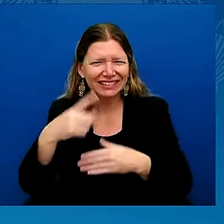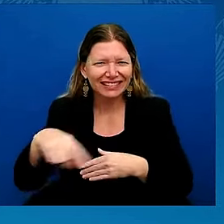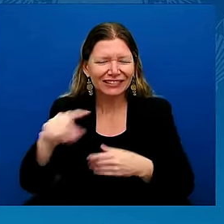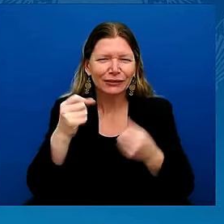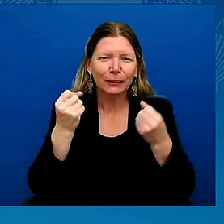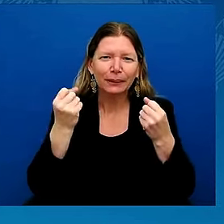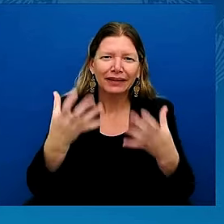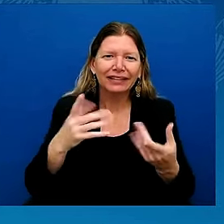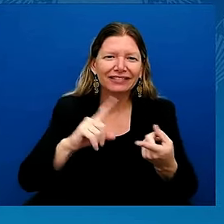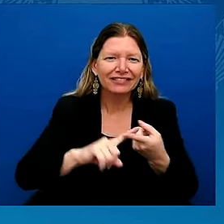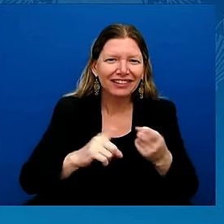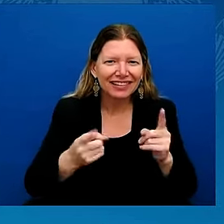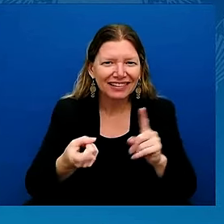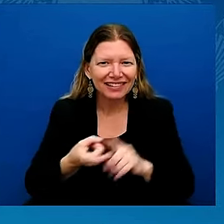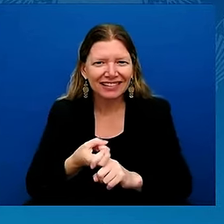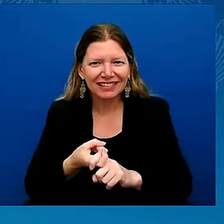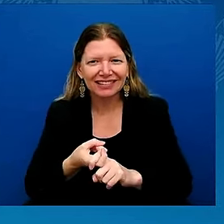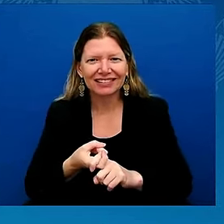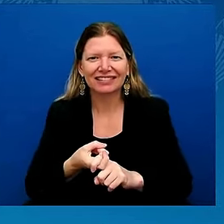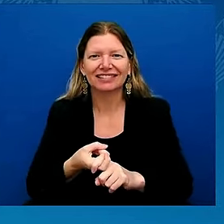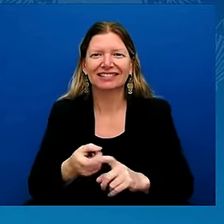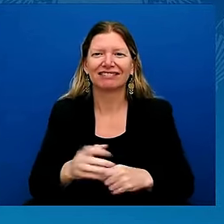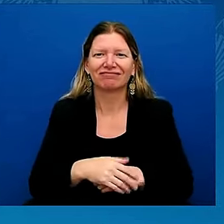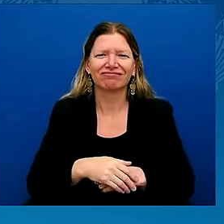I love you back.